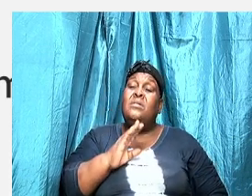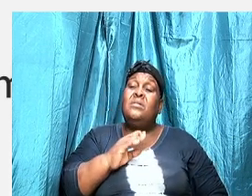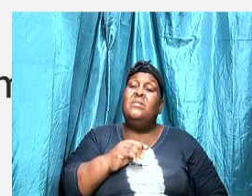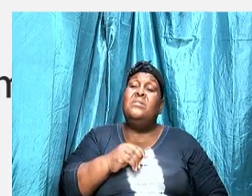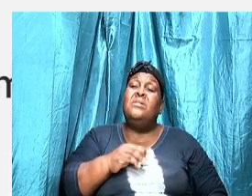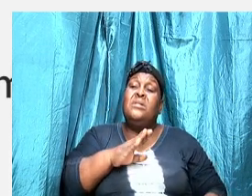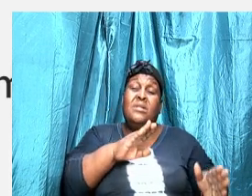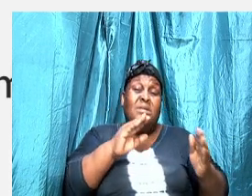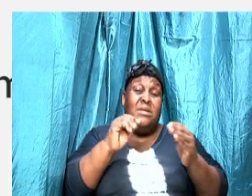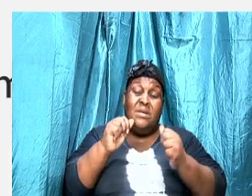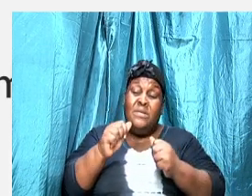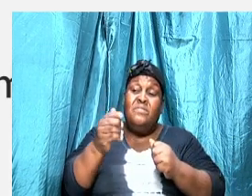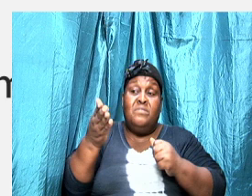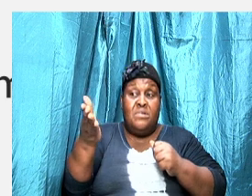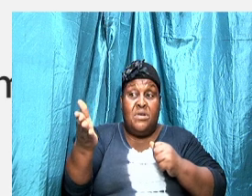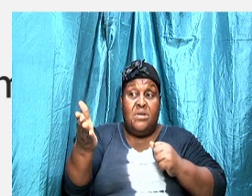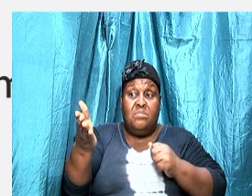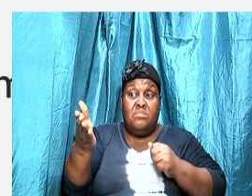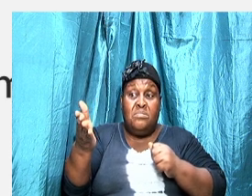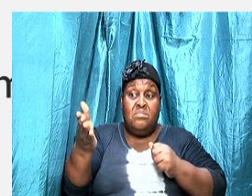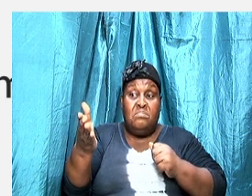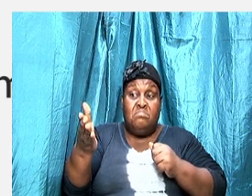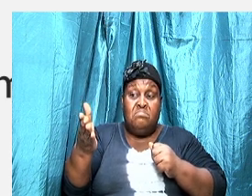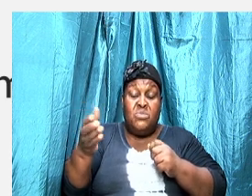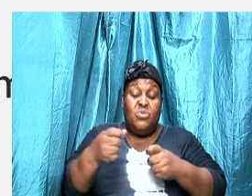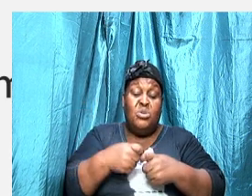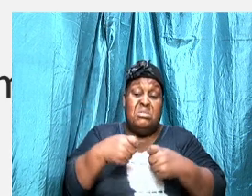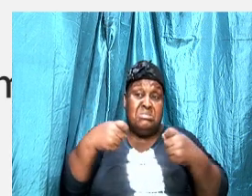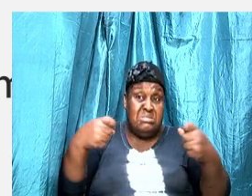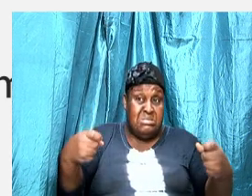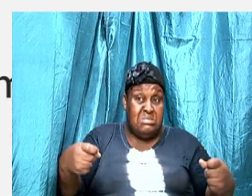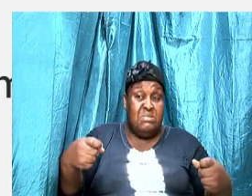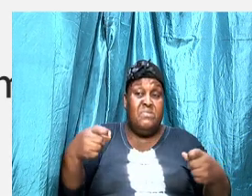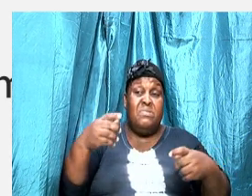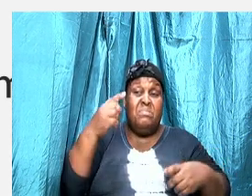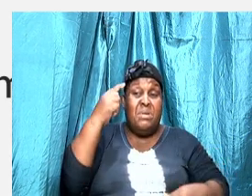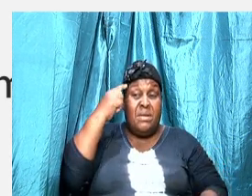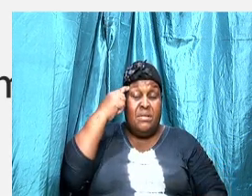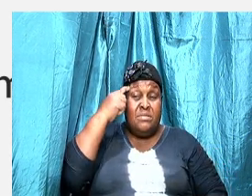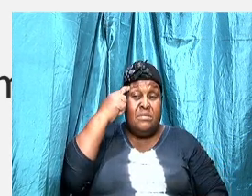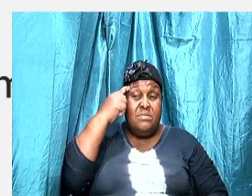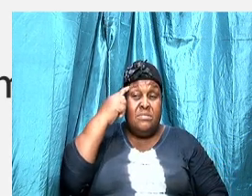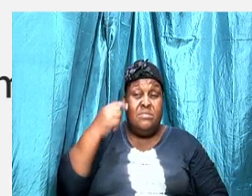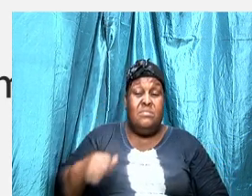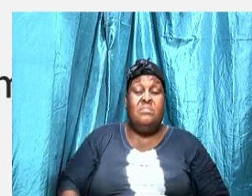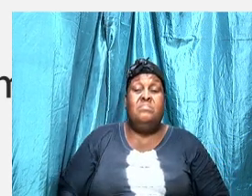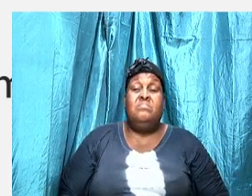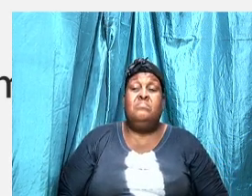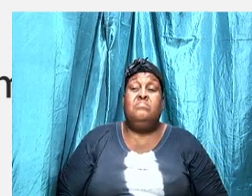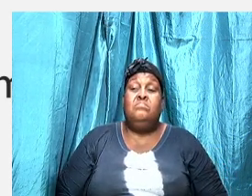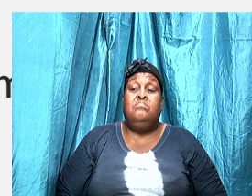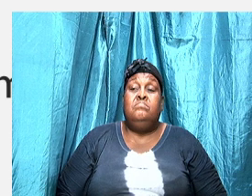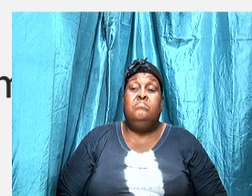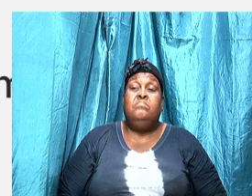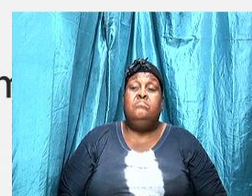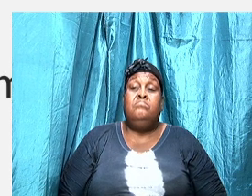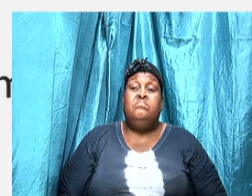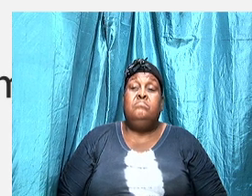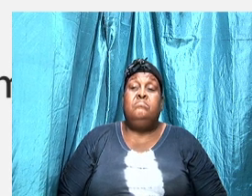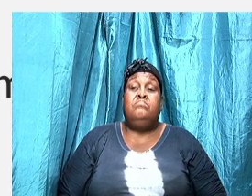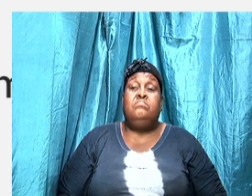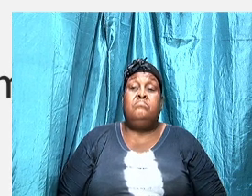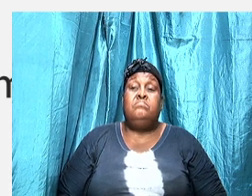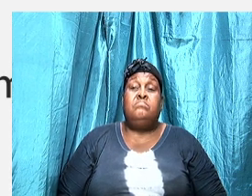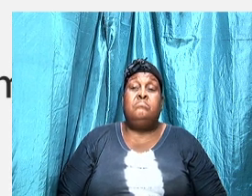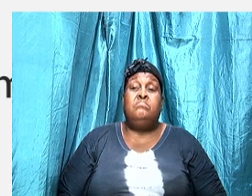them up to a reprobate mind. And so these were,